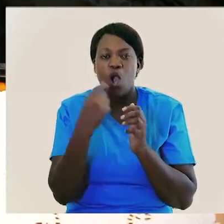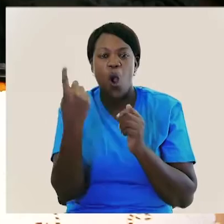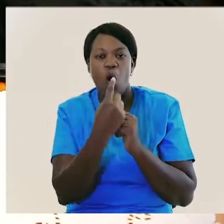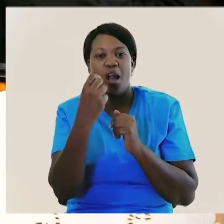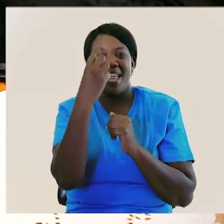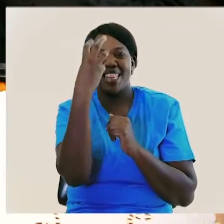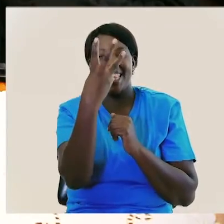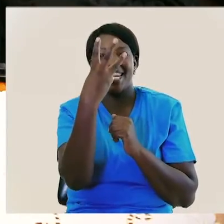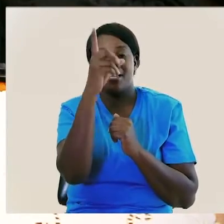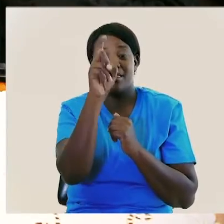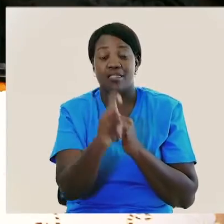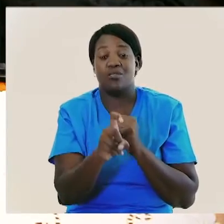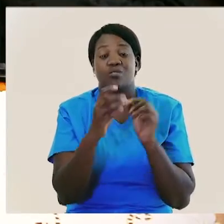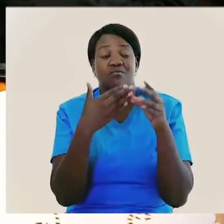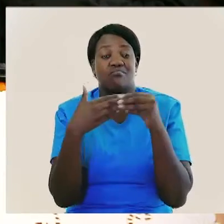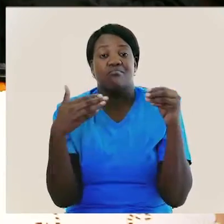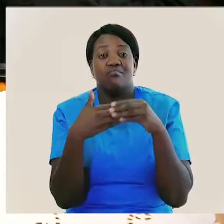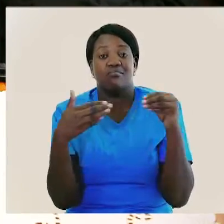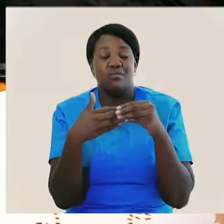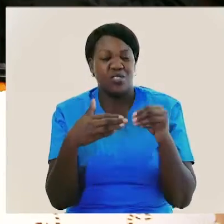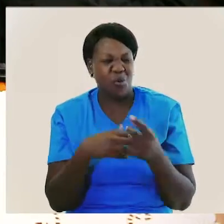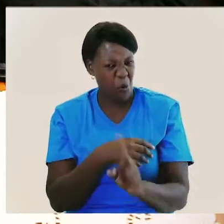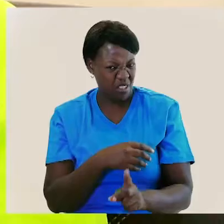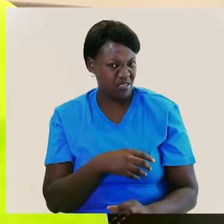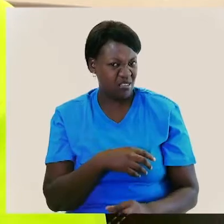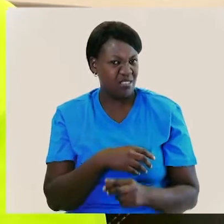only $3,000. What?